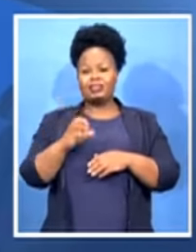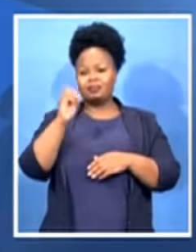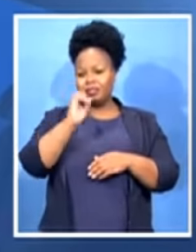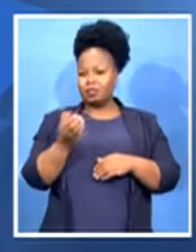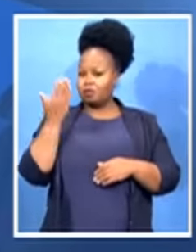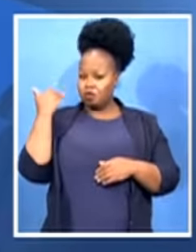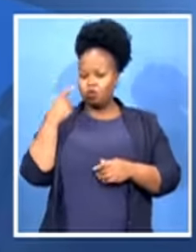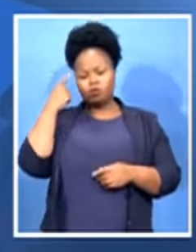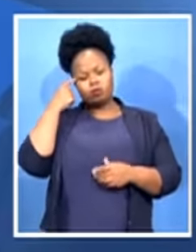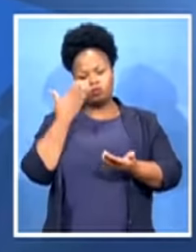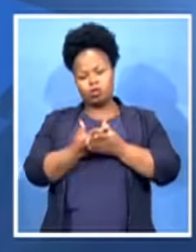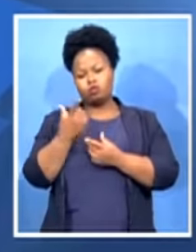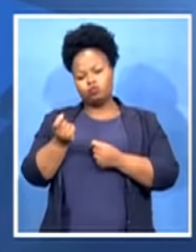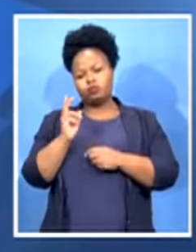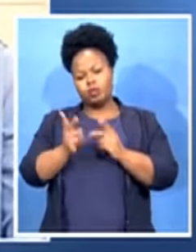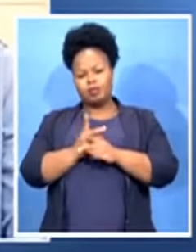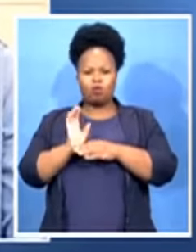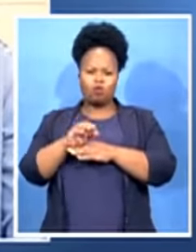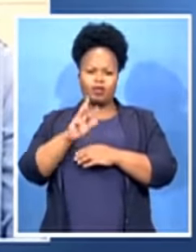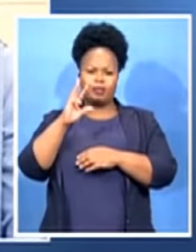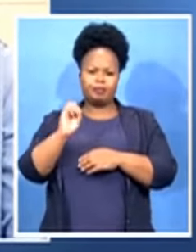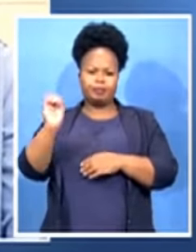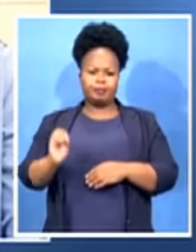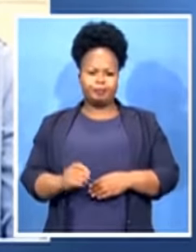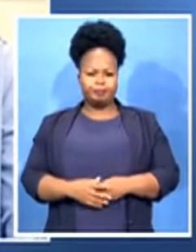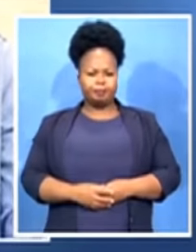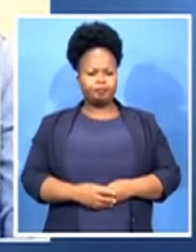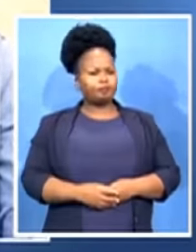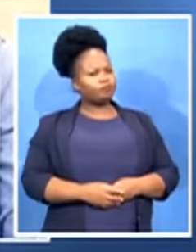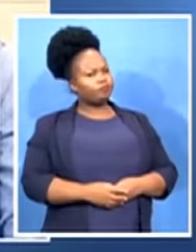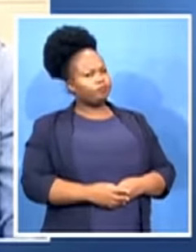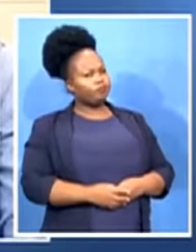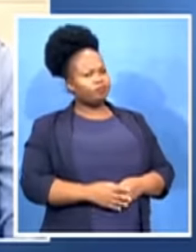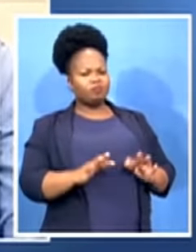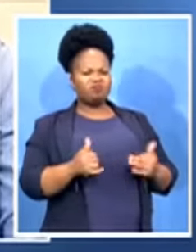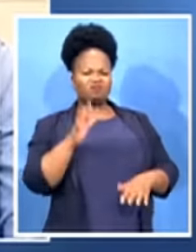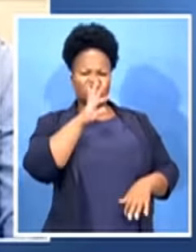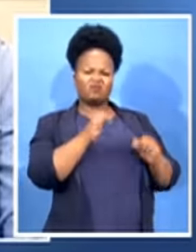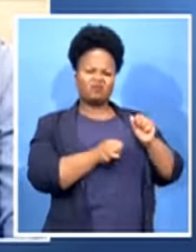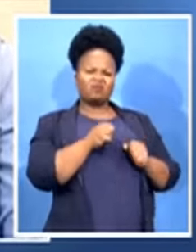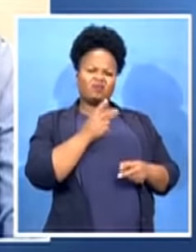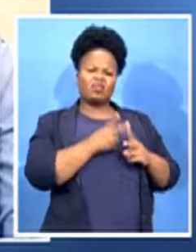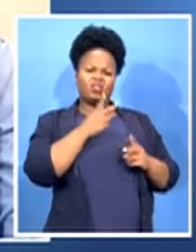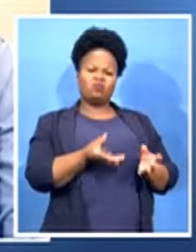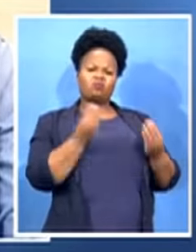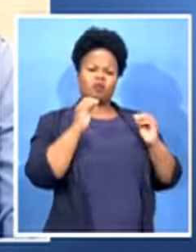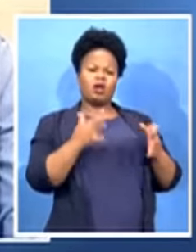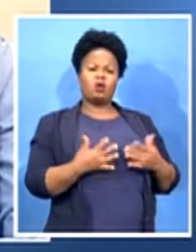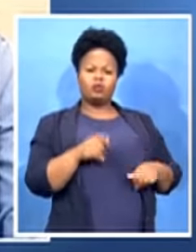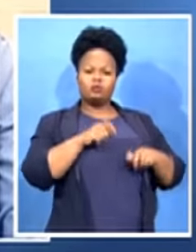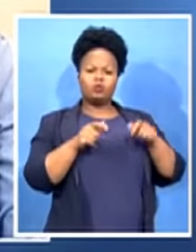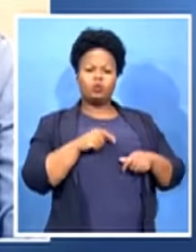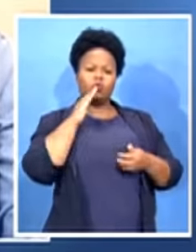beyond it now. Okay, so how then do you come to the conclusion, or how would those who are collecting the data come to the conclusion that